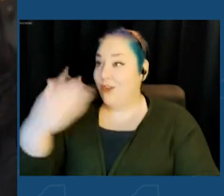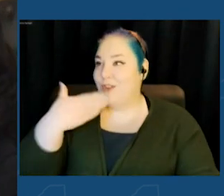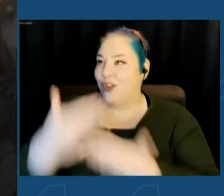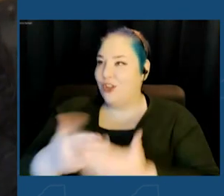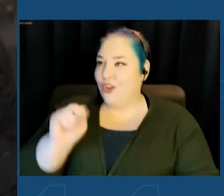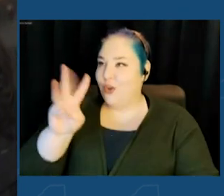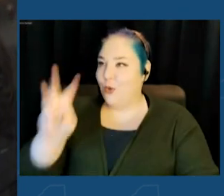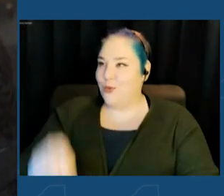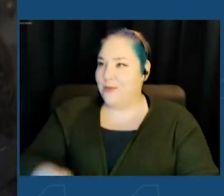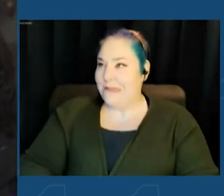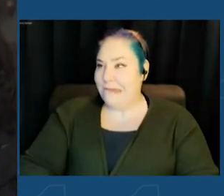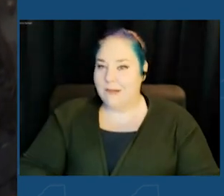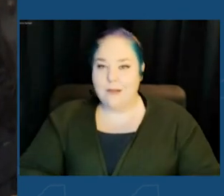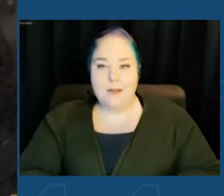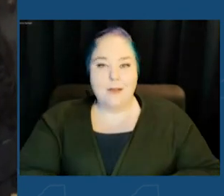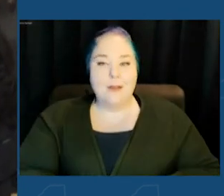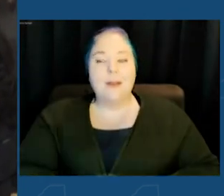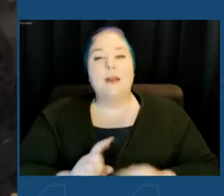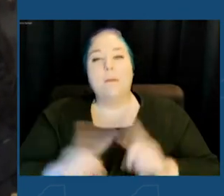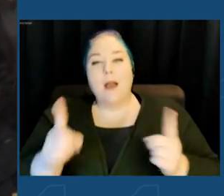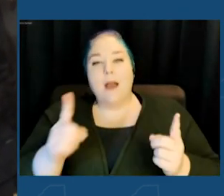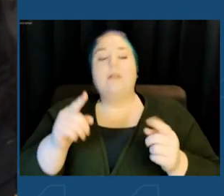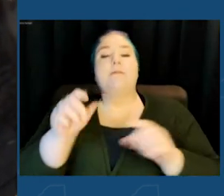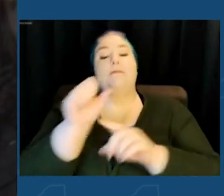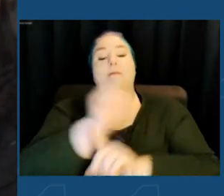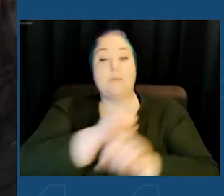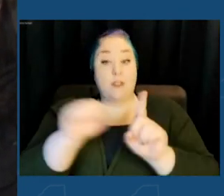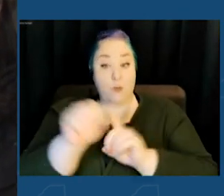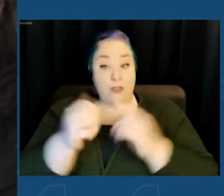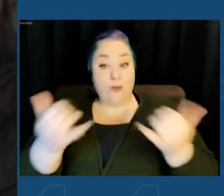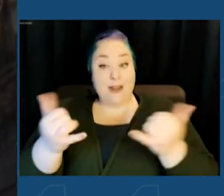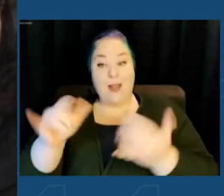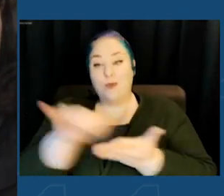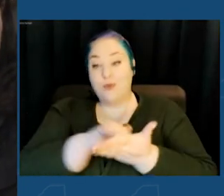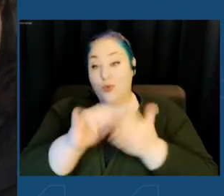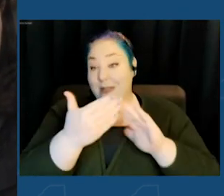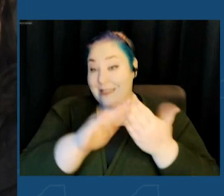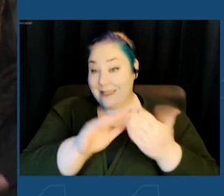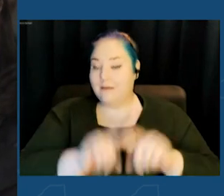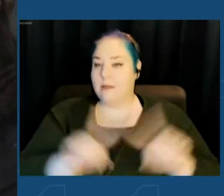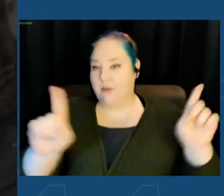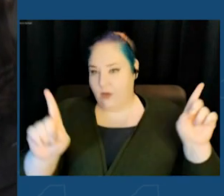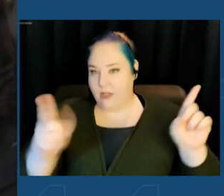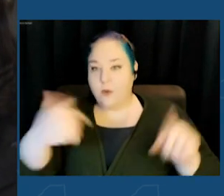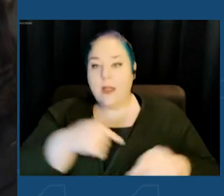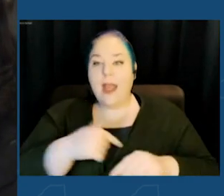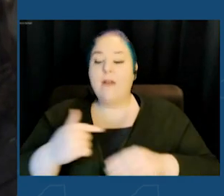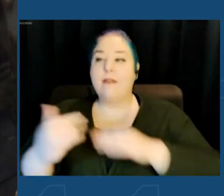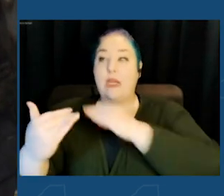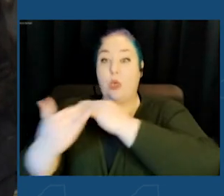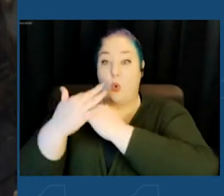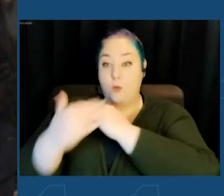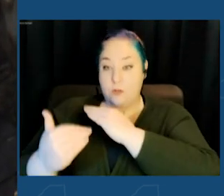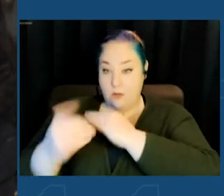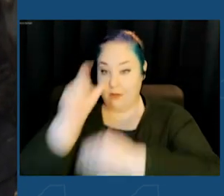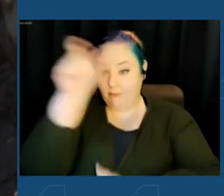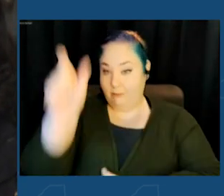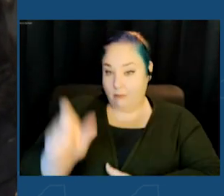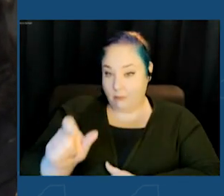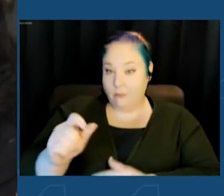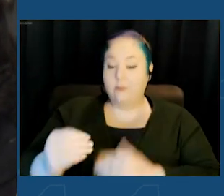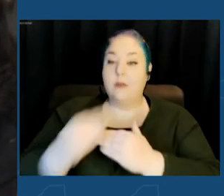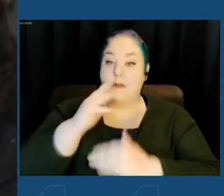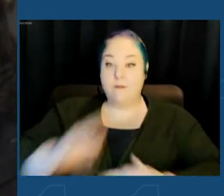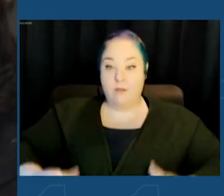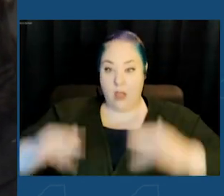uh no the circumstances in New York City are different you know we had the coastal flooding and now we're expecting